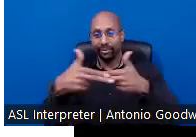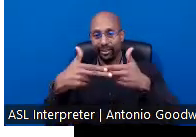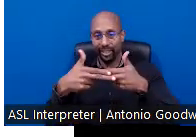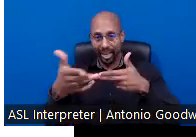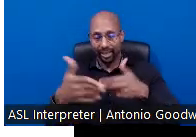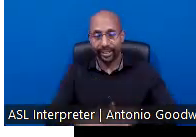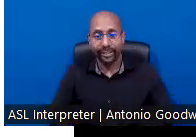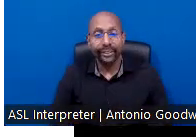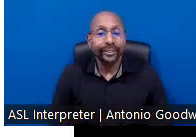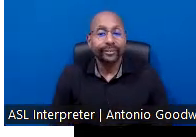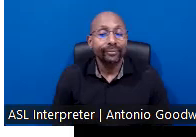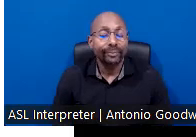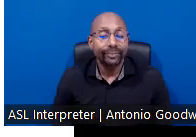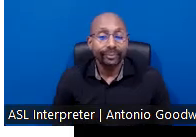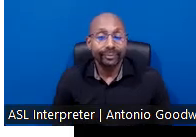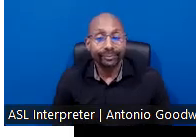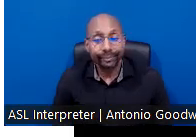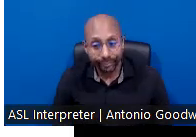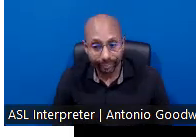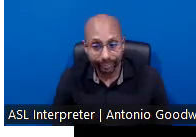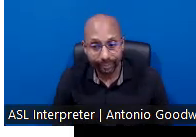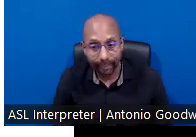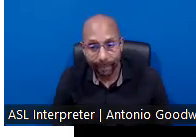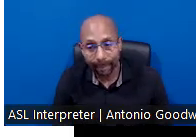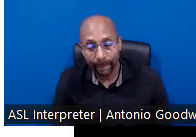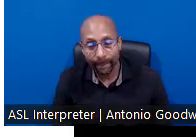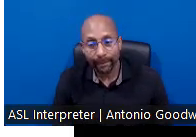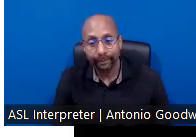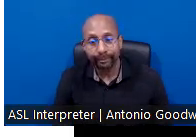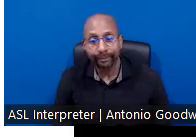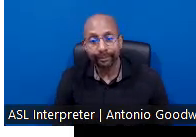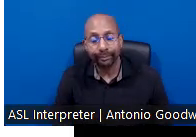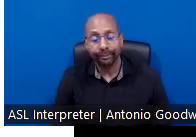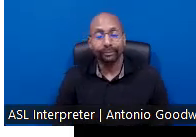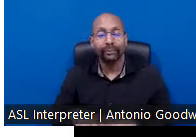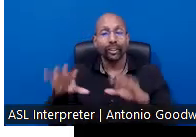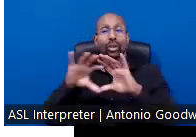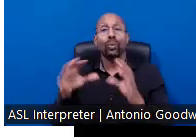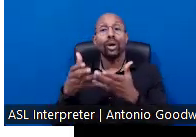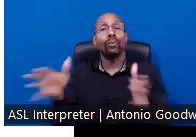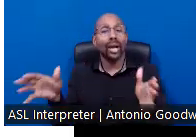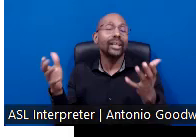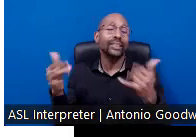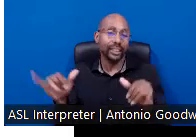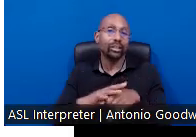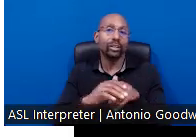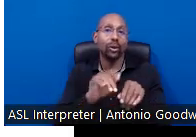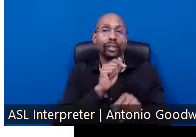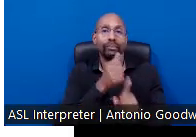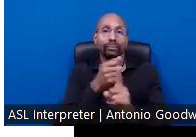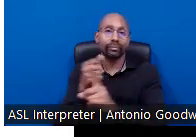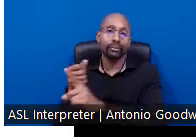we're still seeing COVID in many parts of the globe and also here nationally as well. But generally, the